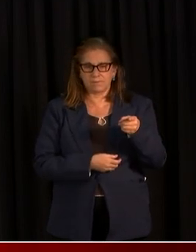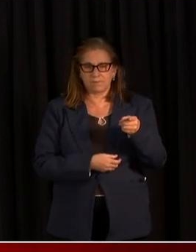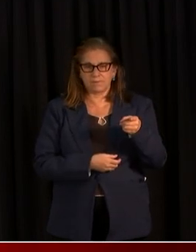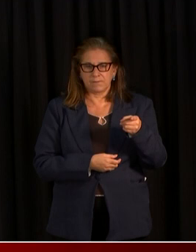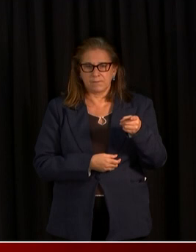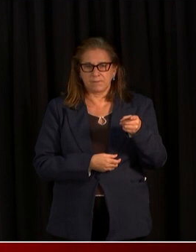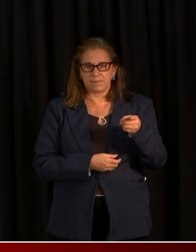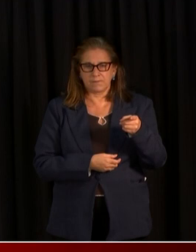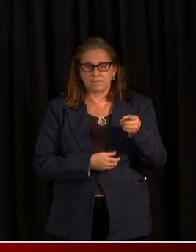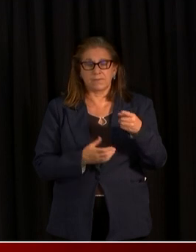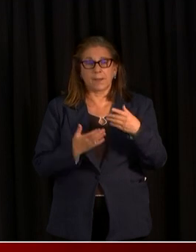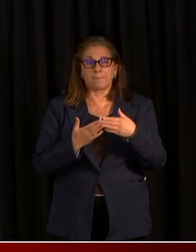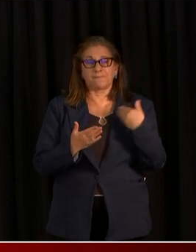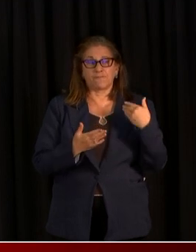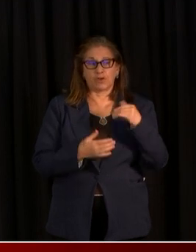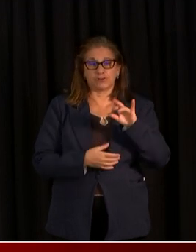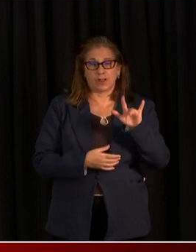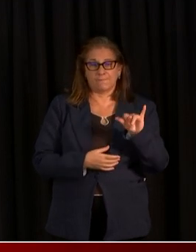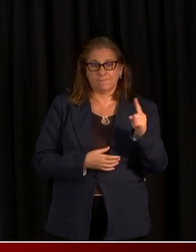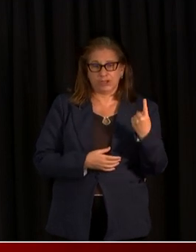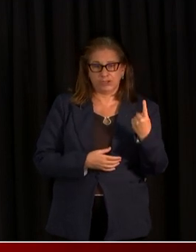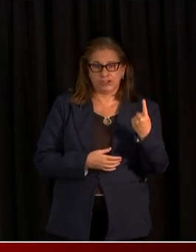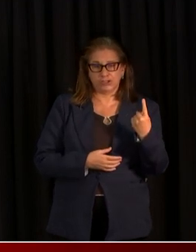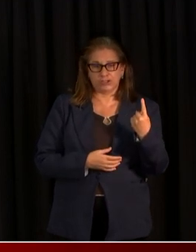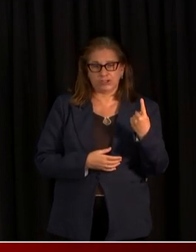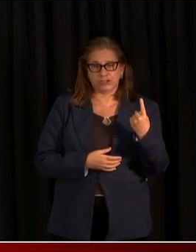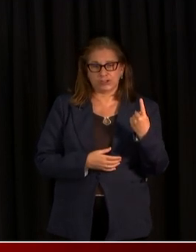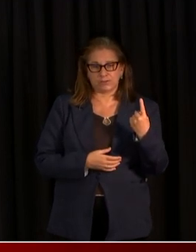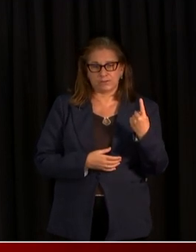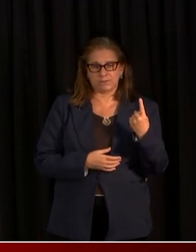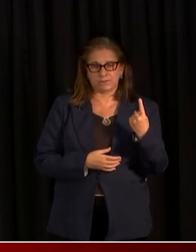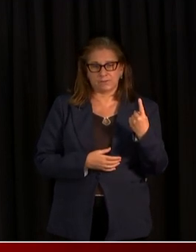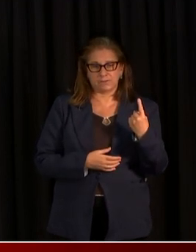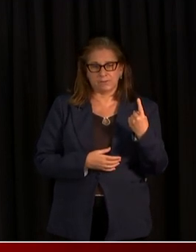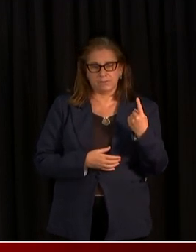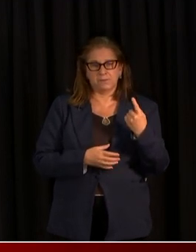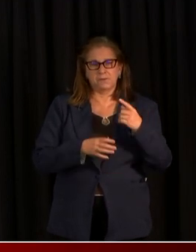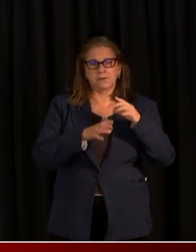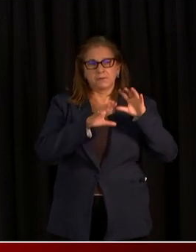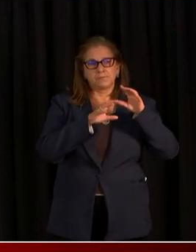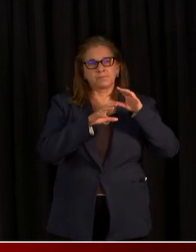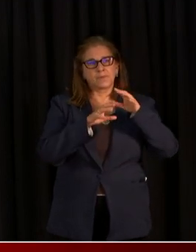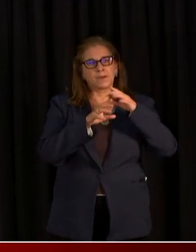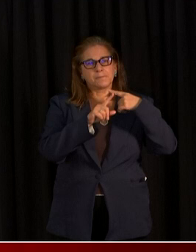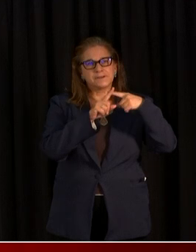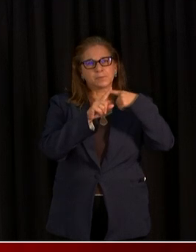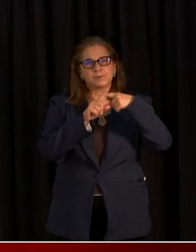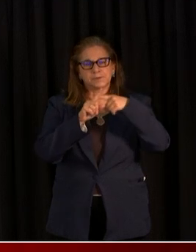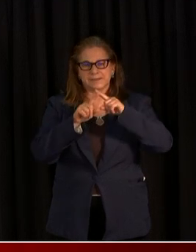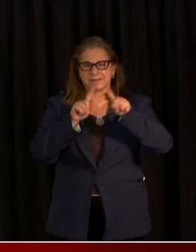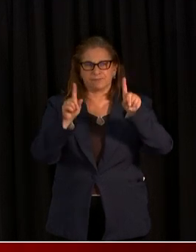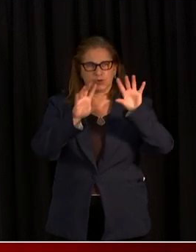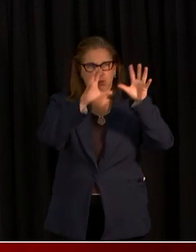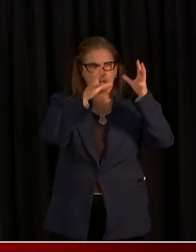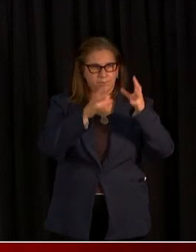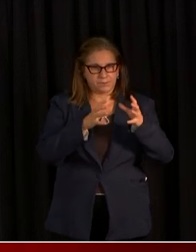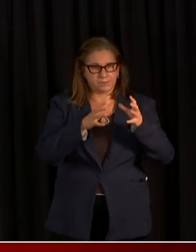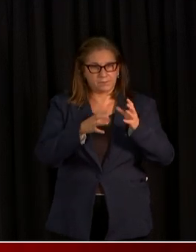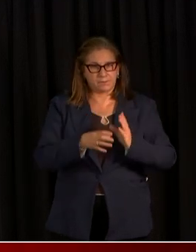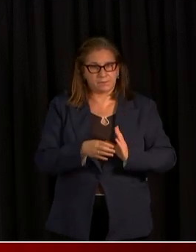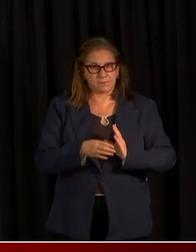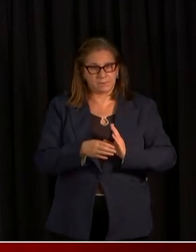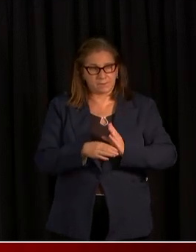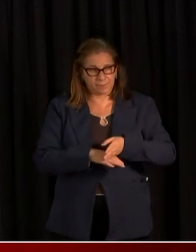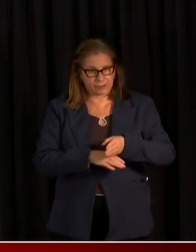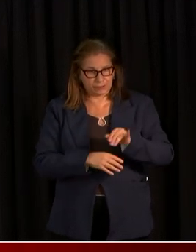talking about thousands of cases, and after July 1, we're talking about hundreds of cases, right? So the order of magnitude is